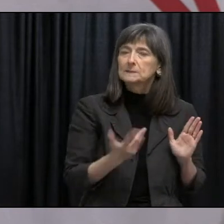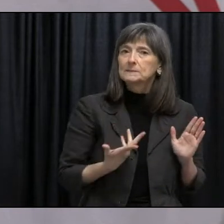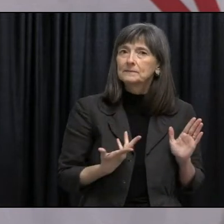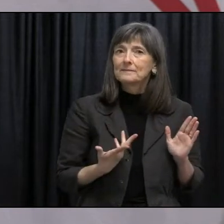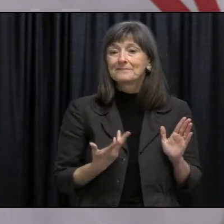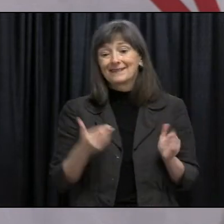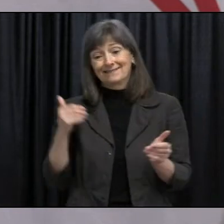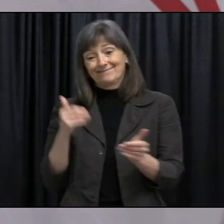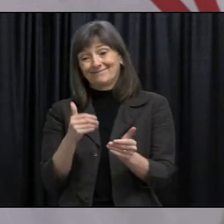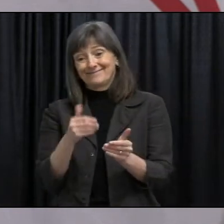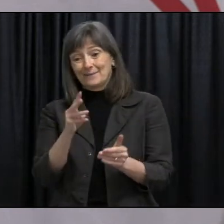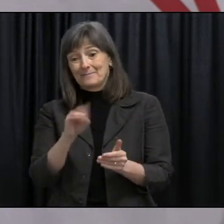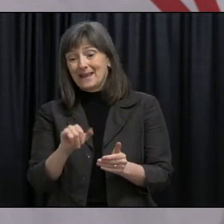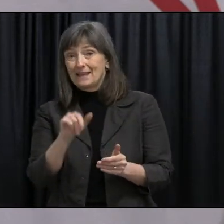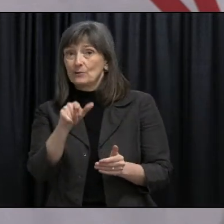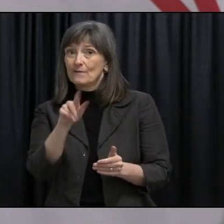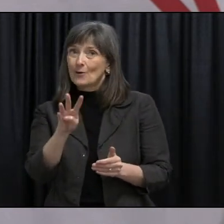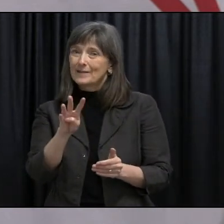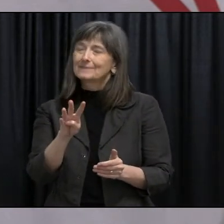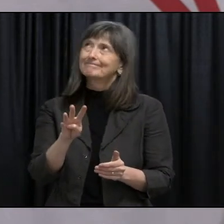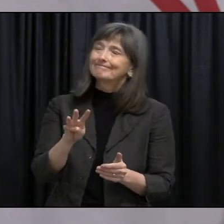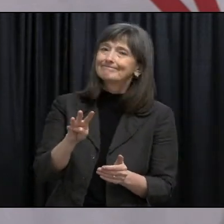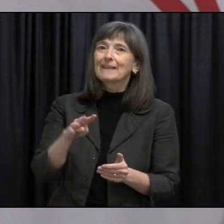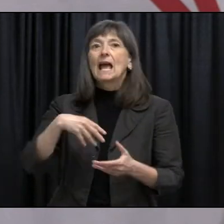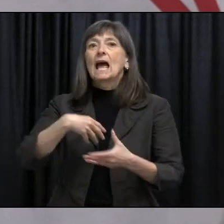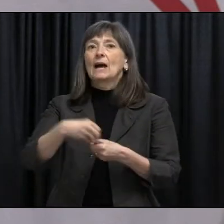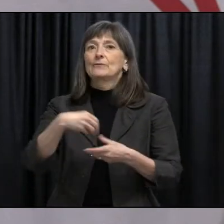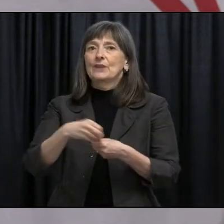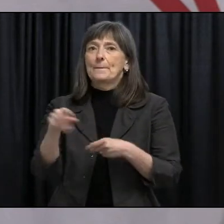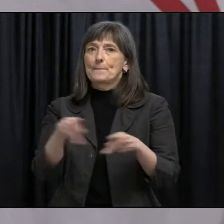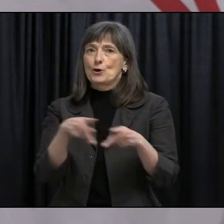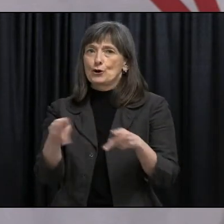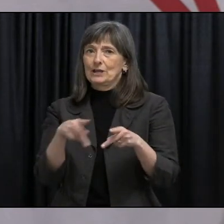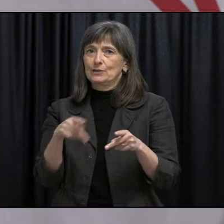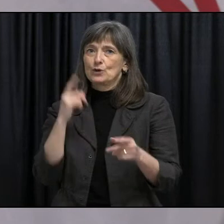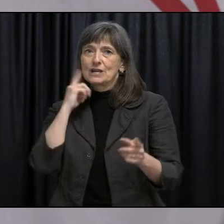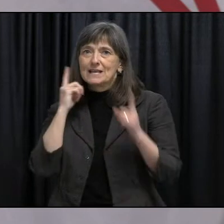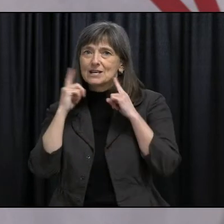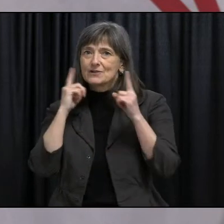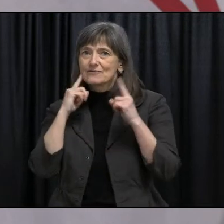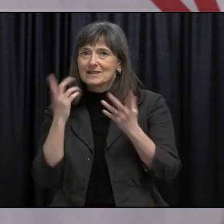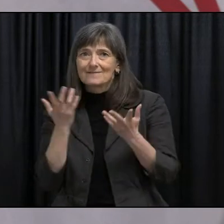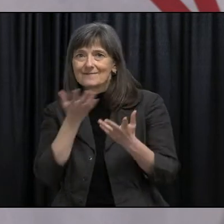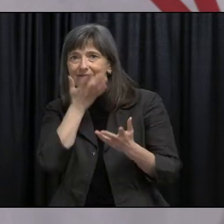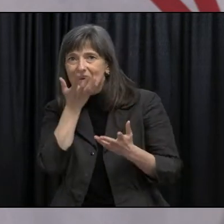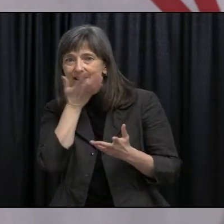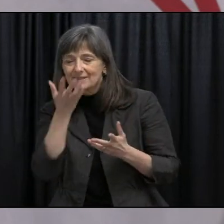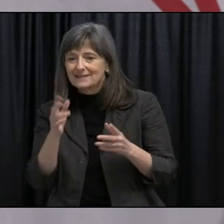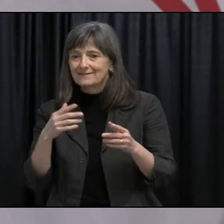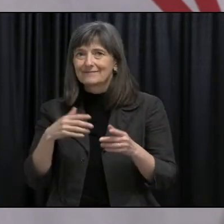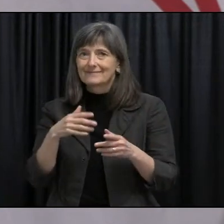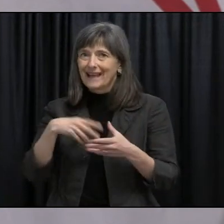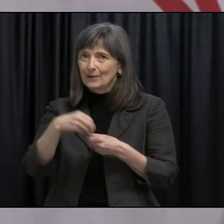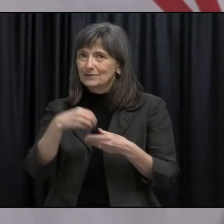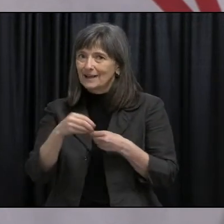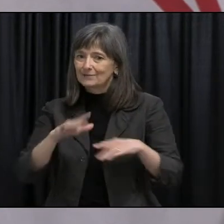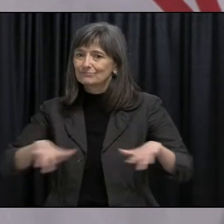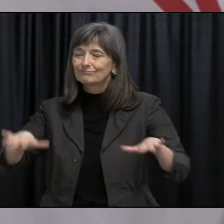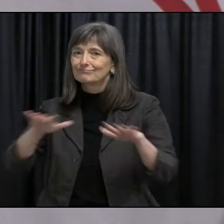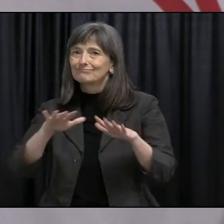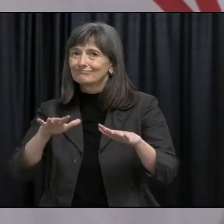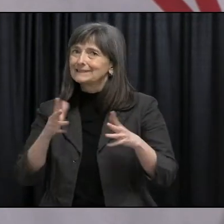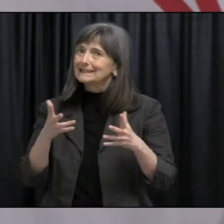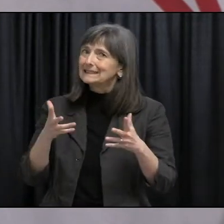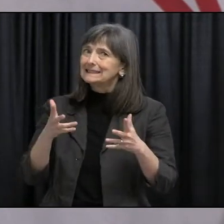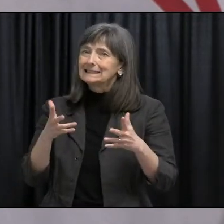many concerns about field parties, which would, of course, break the COVID-19 guidelines, and none of us wants to see that. We